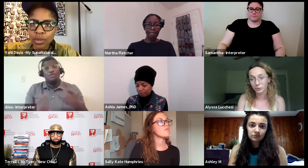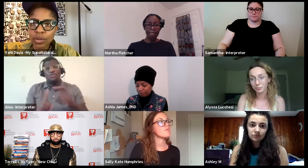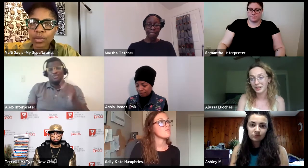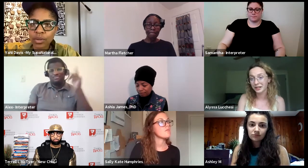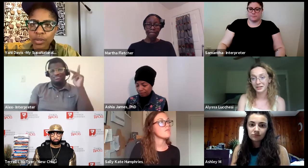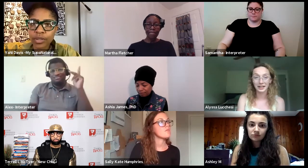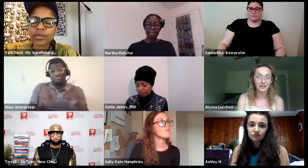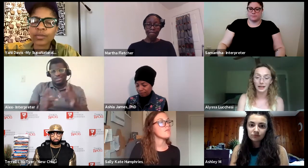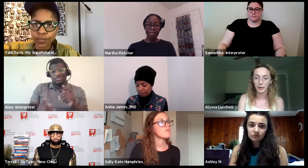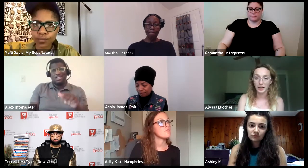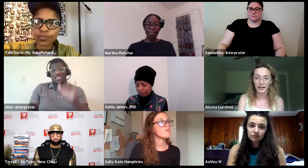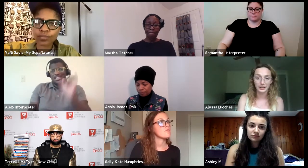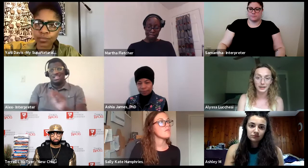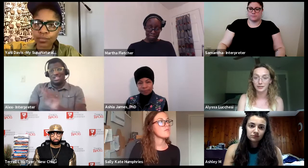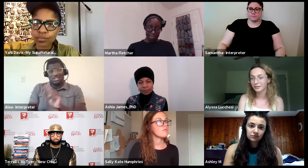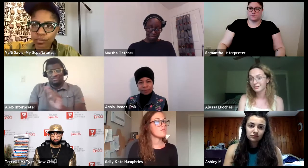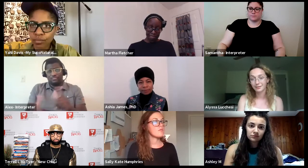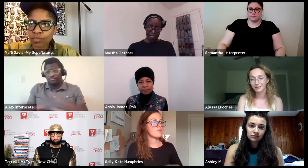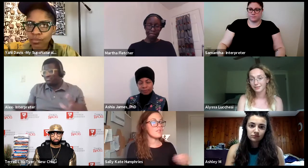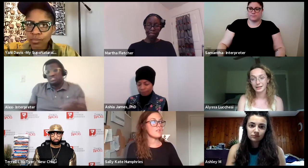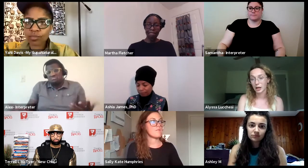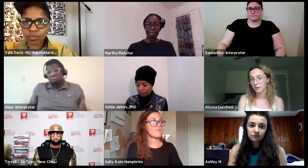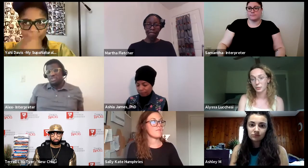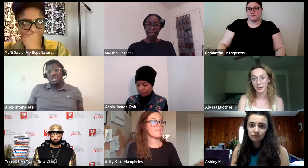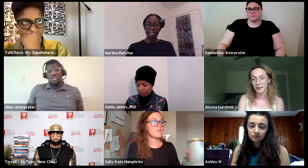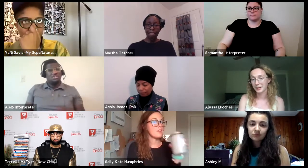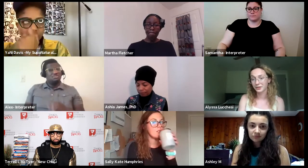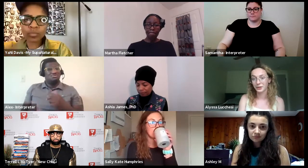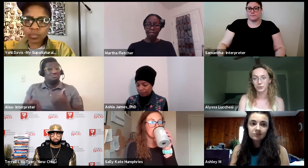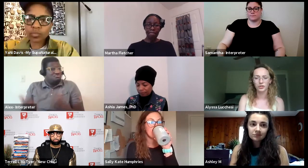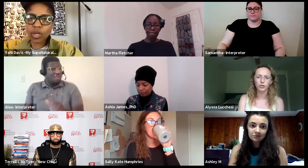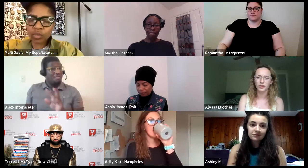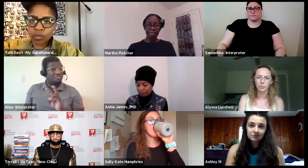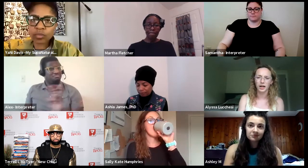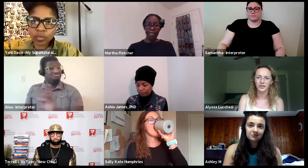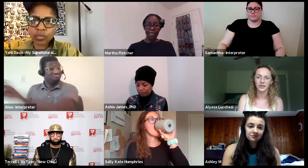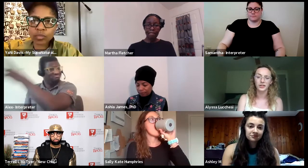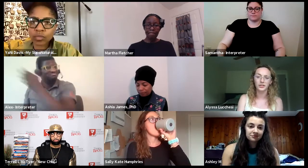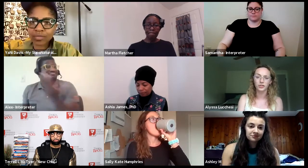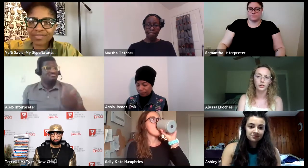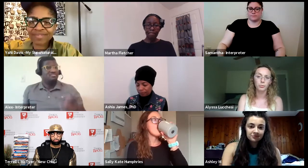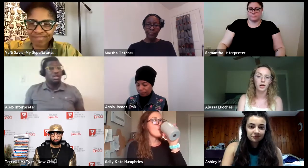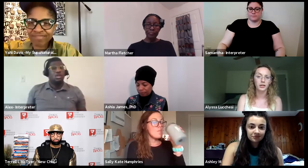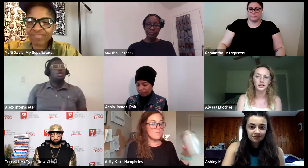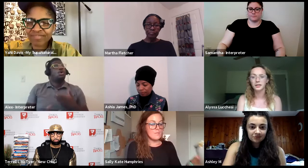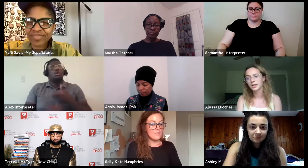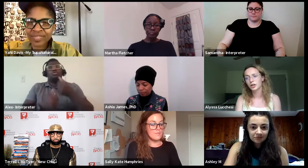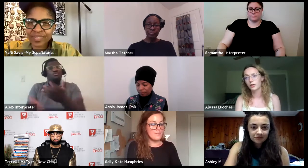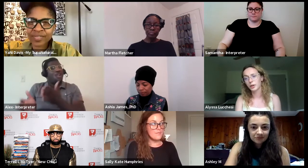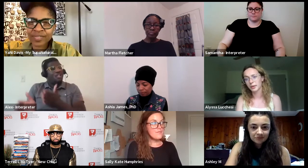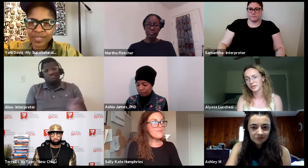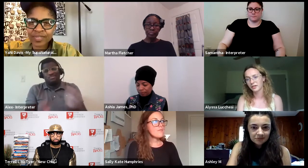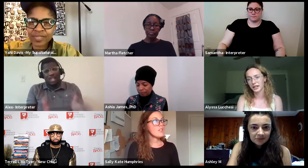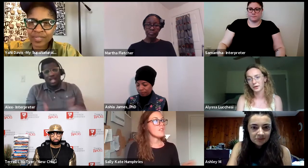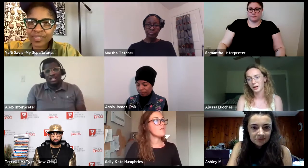takes you, because that's exactly what I did. And it's got me to where I'm at. So just trust the process and start small and go